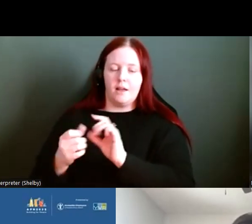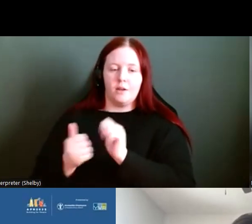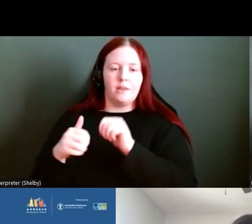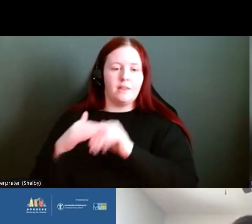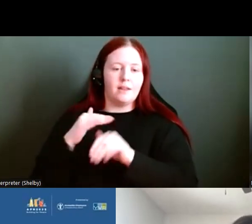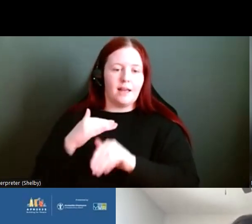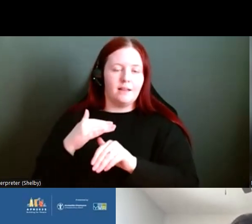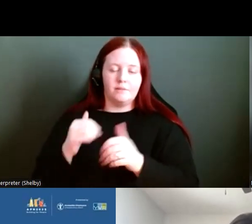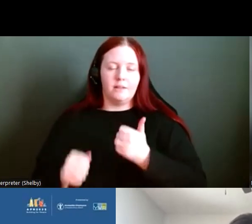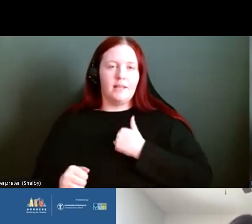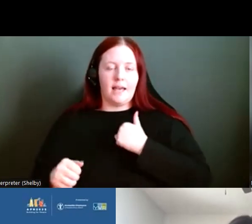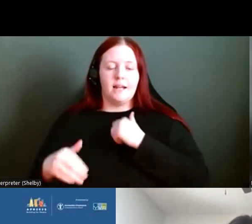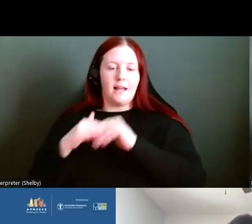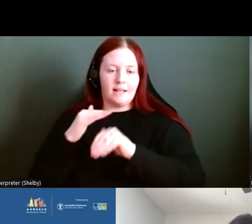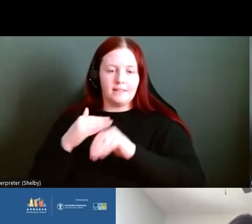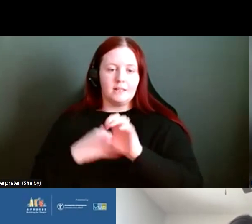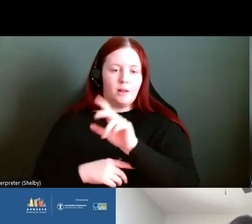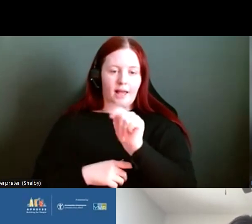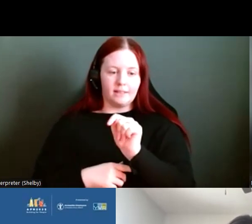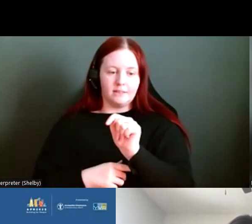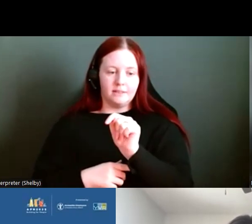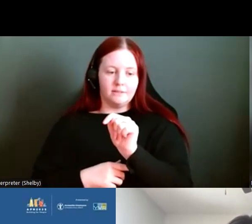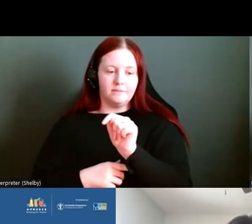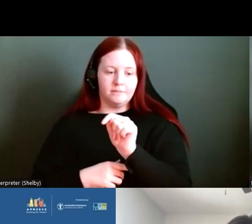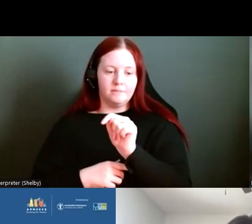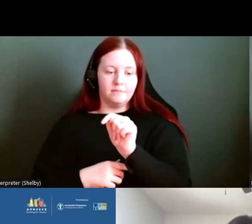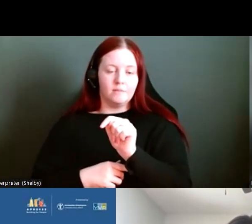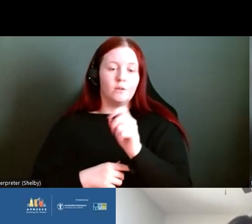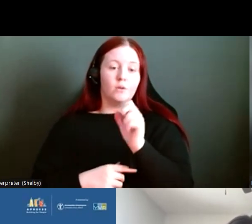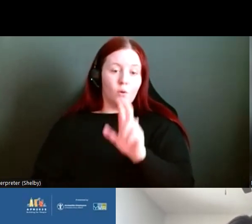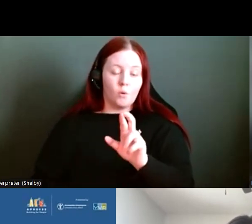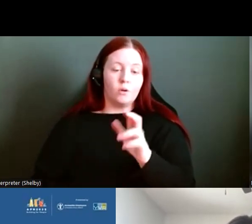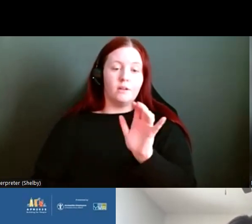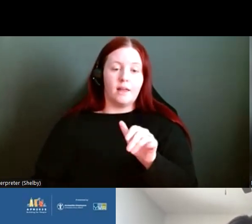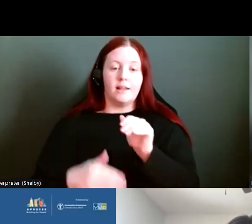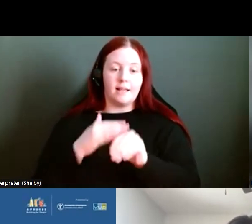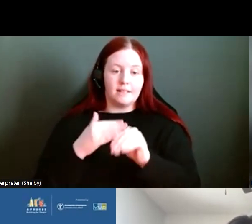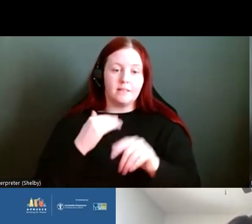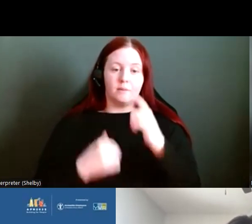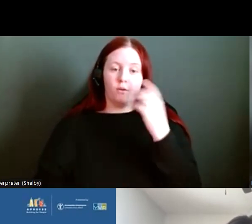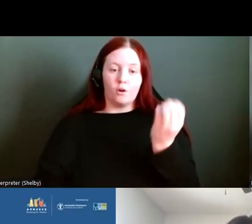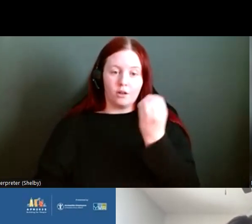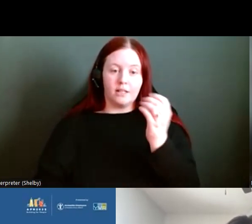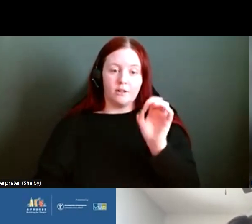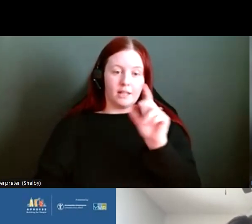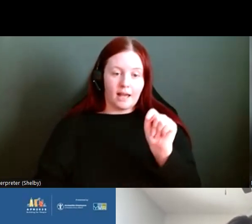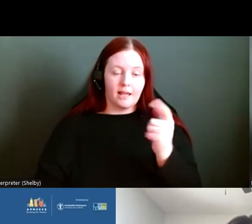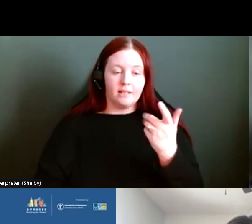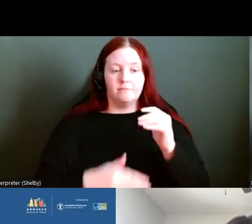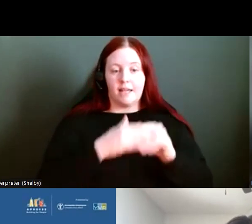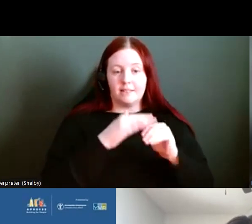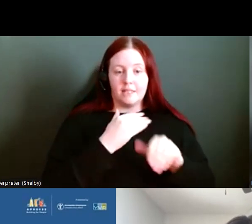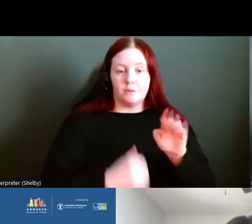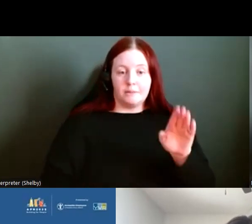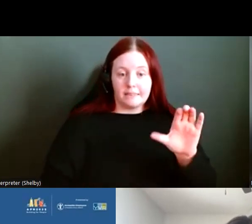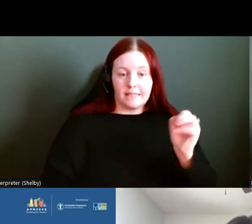Act, or the still the Accessibility for Ontarians with Disabilities Act, or Accessible British Columbia Act.